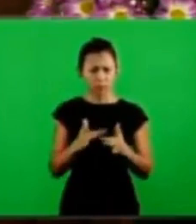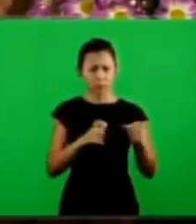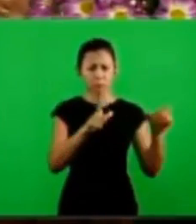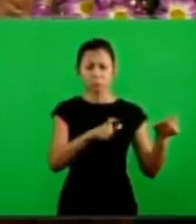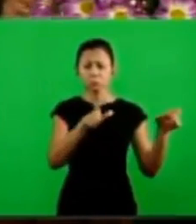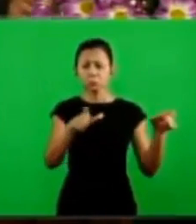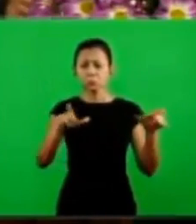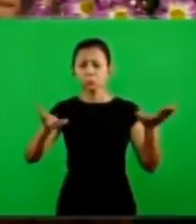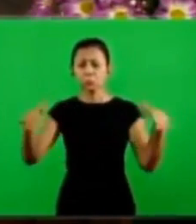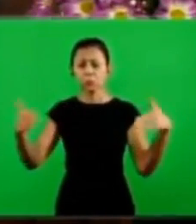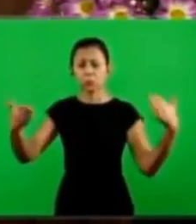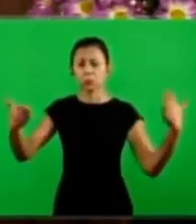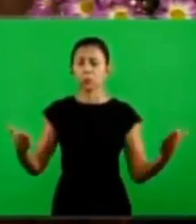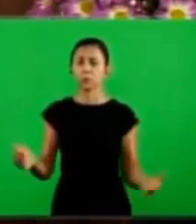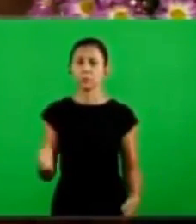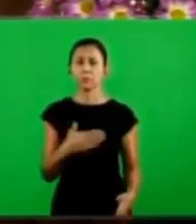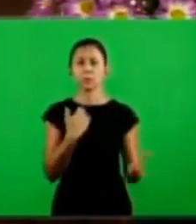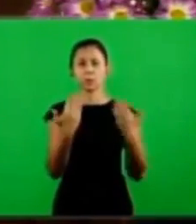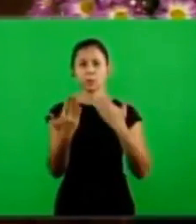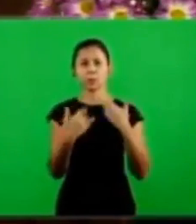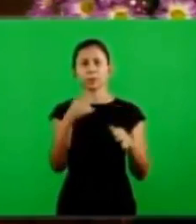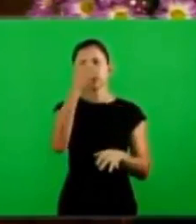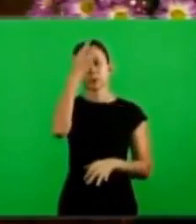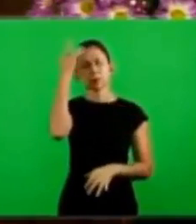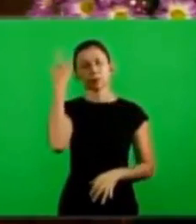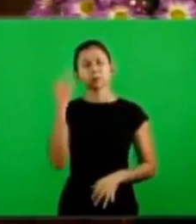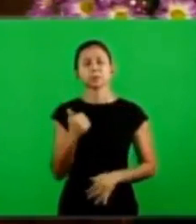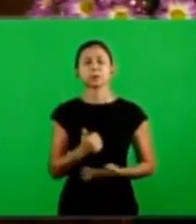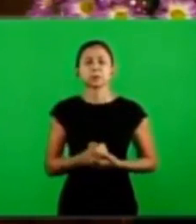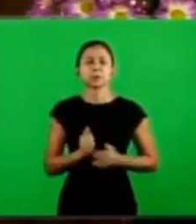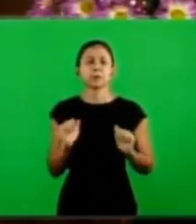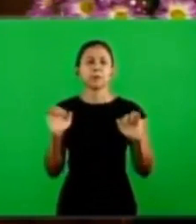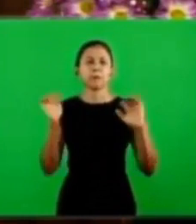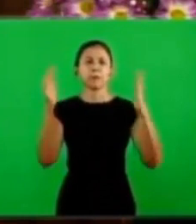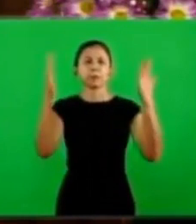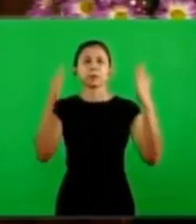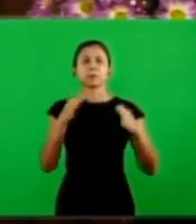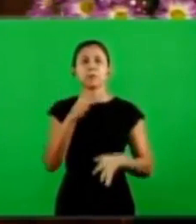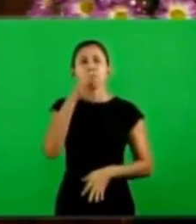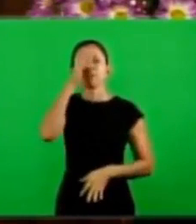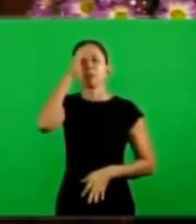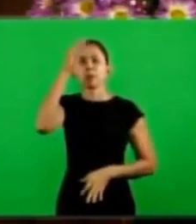about the place where the body was. So